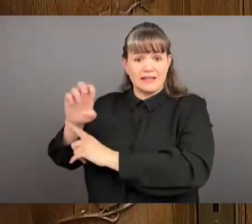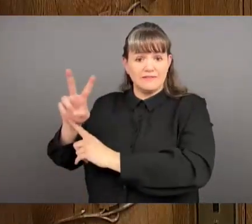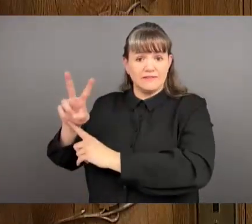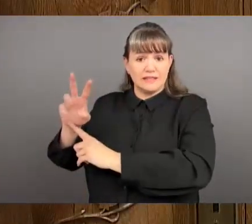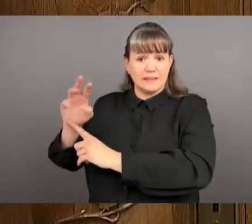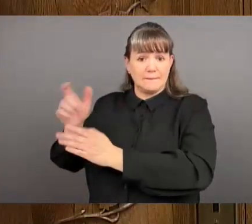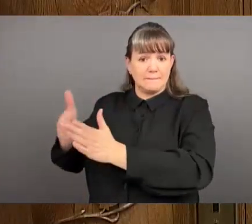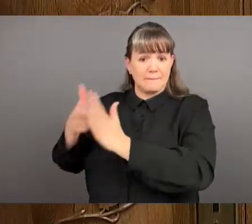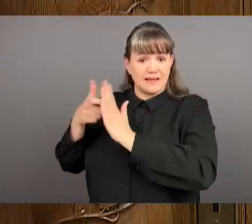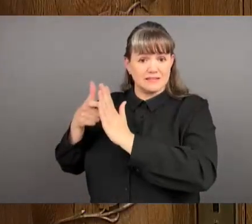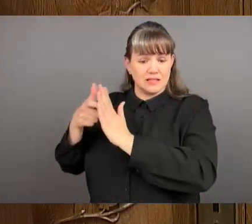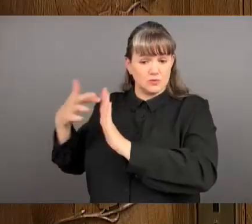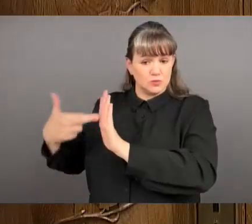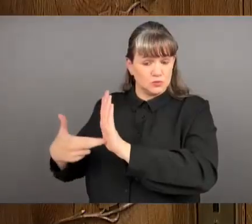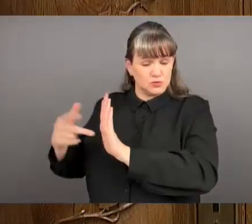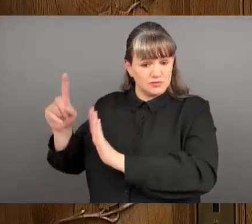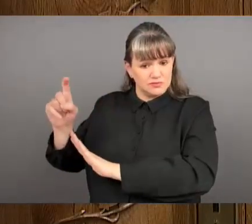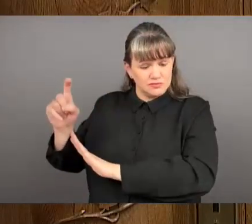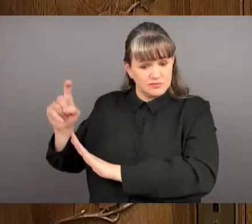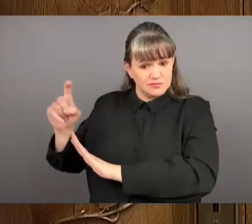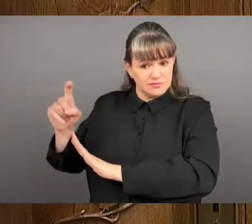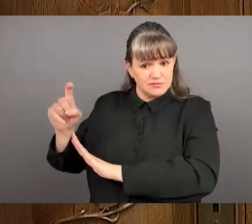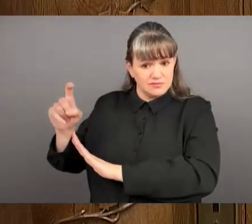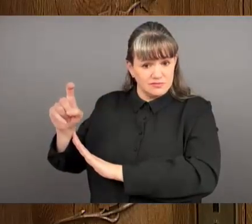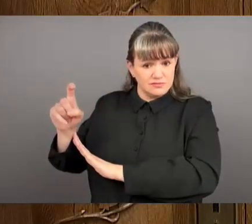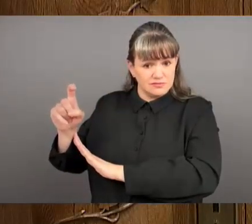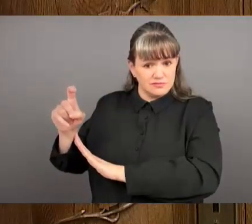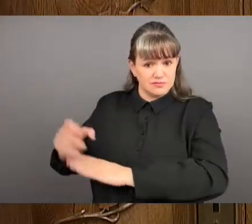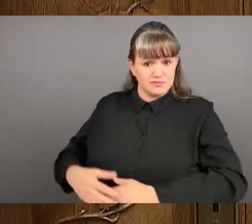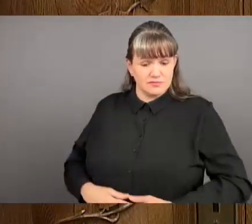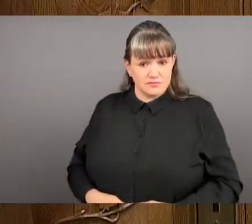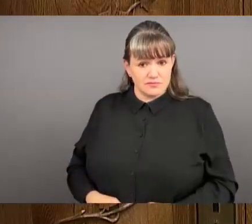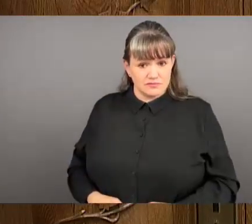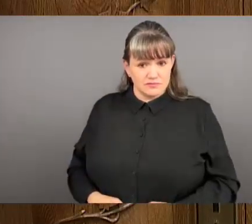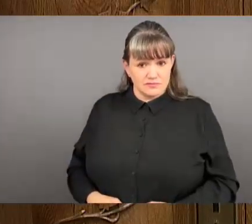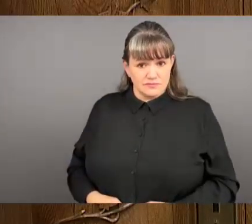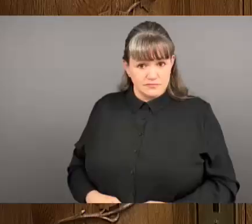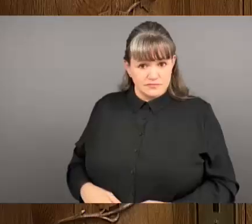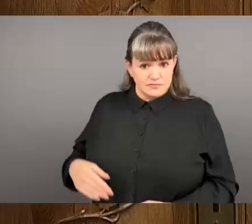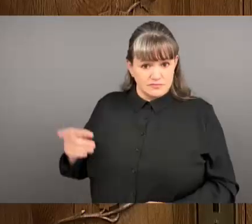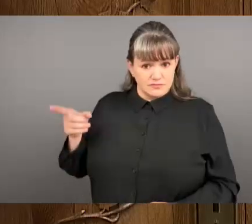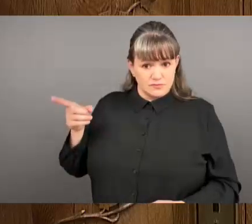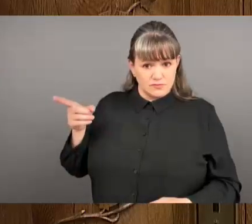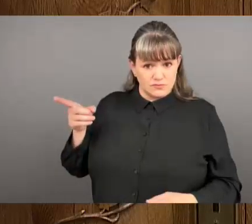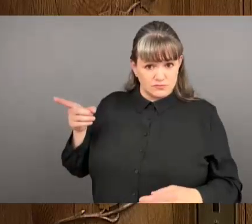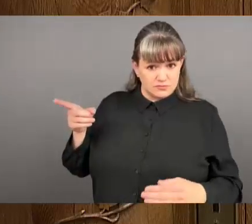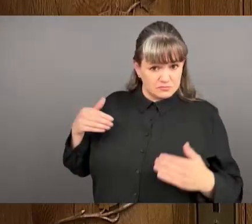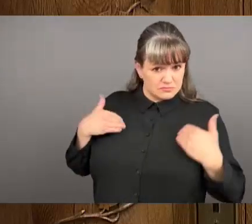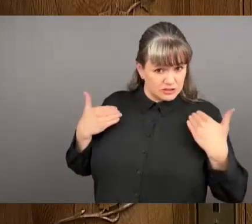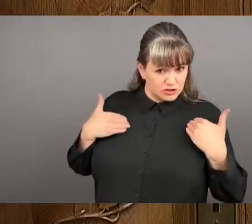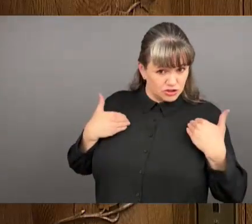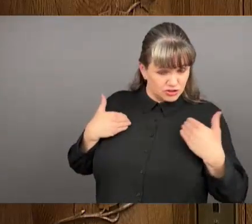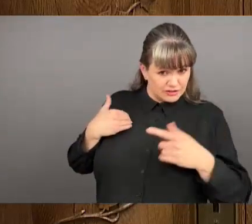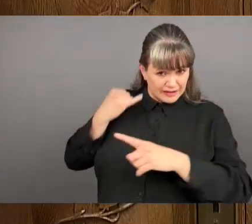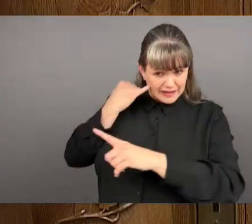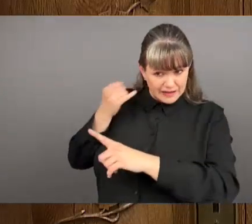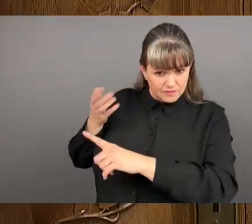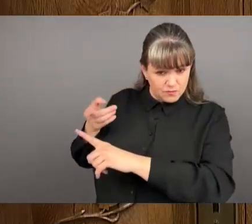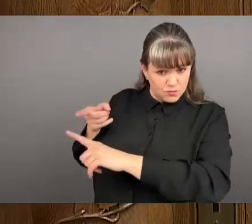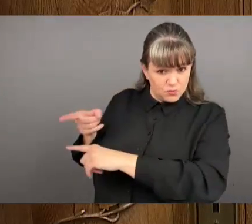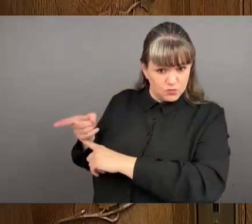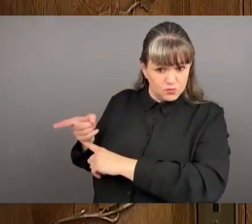Minister, it's again about the contents of the bill in front of the House. Minister wishes not to answer, you don't have to